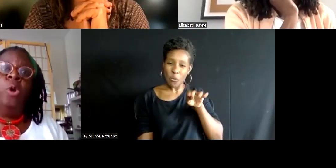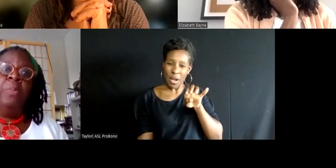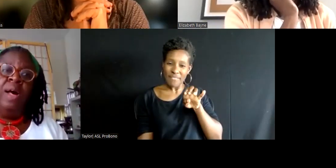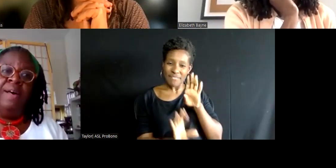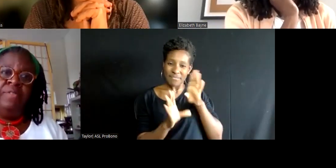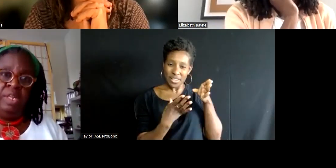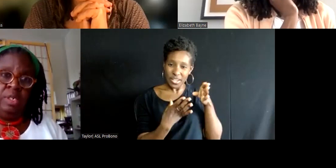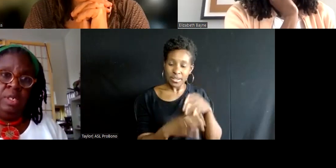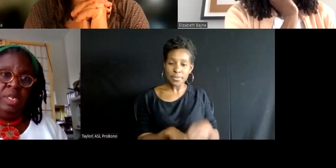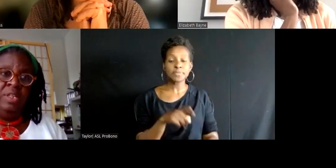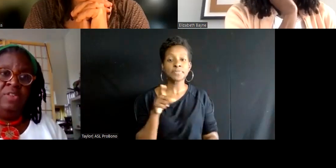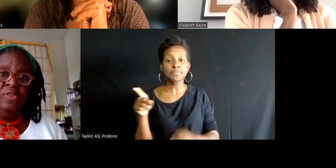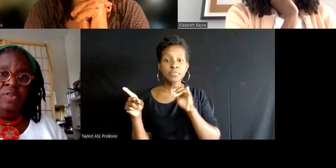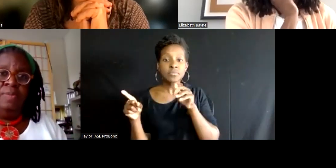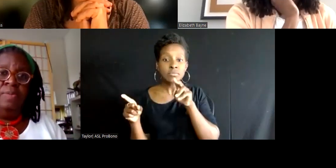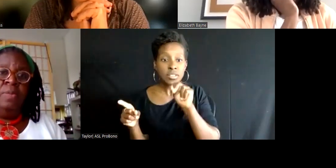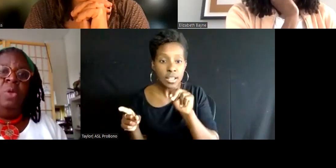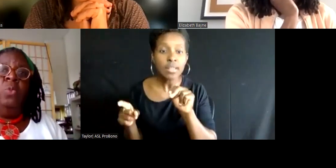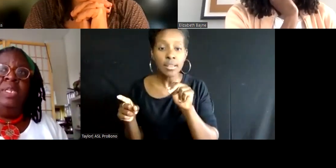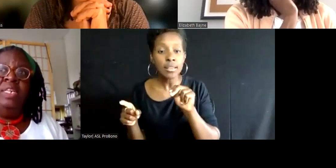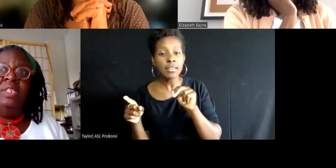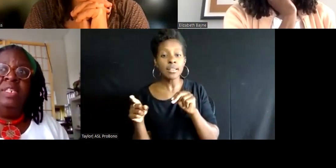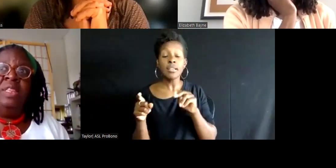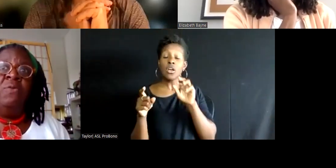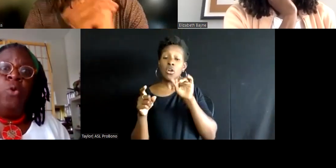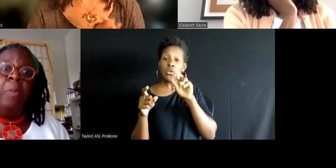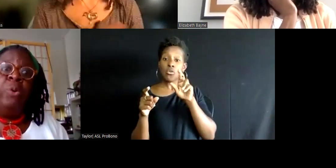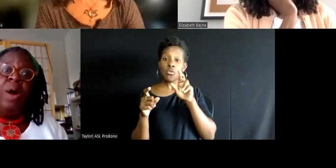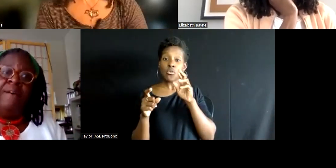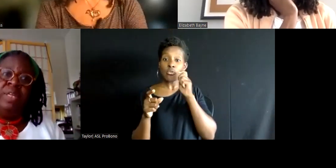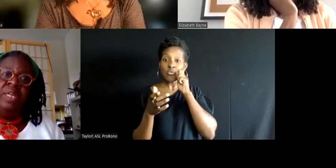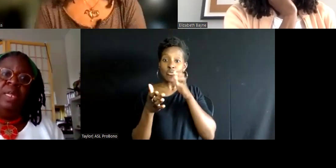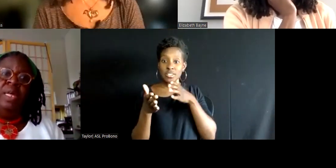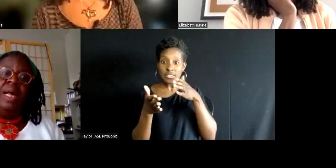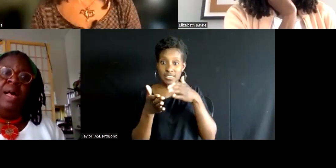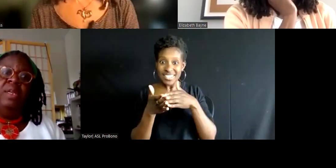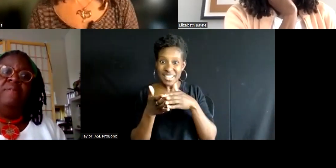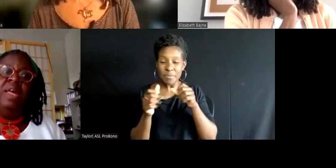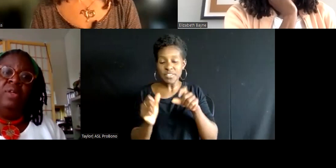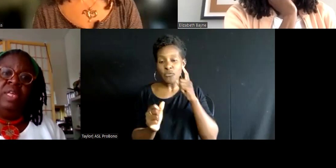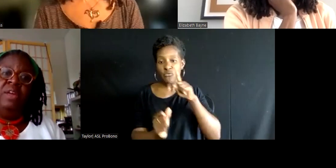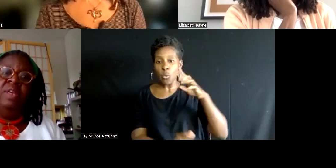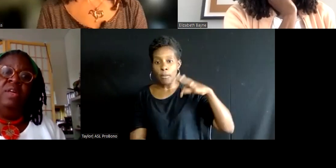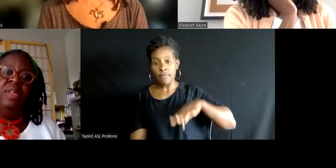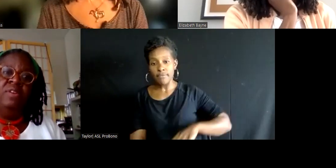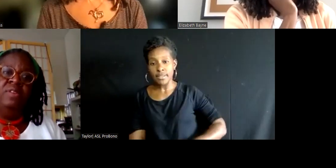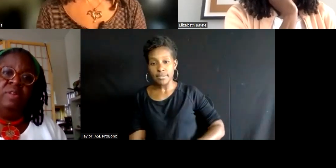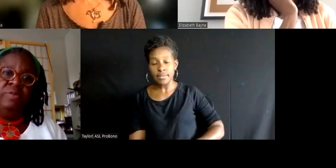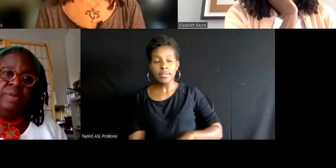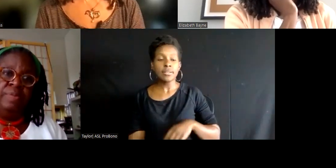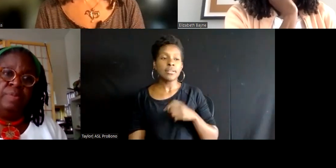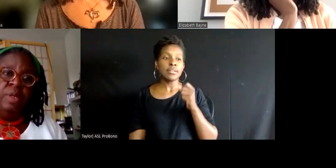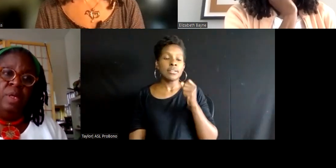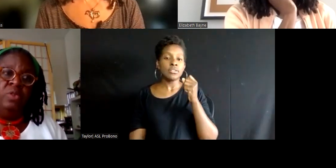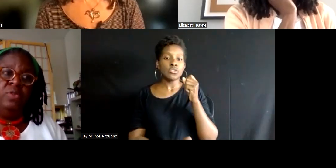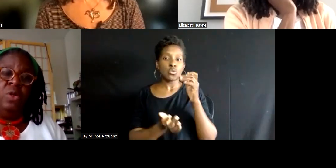a for-profit industry. We need to take the for-profit out of healthcare and healthcare